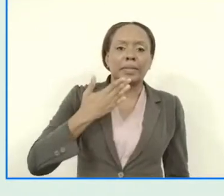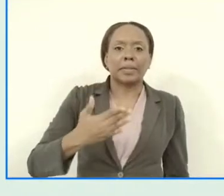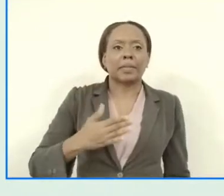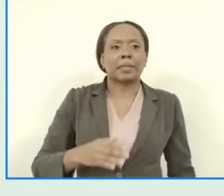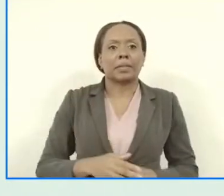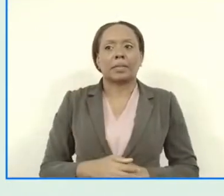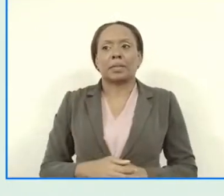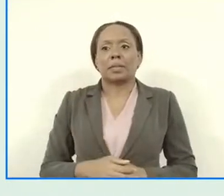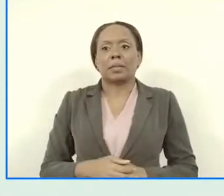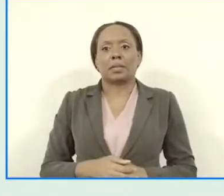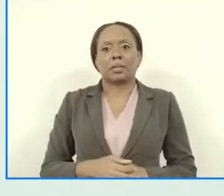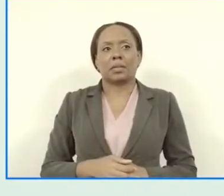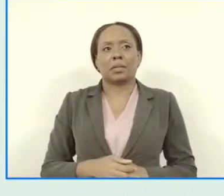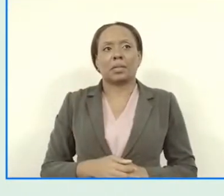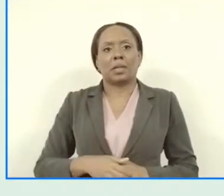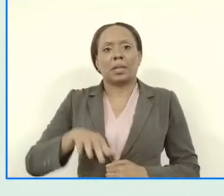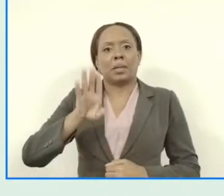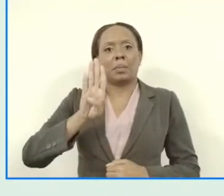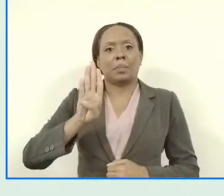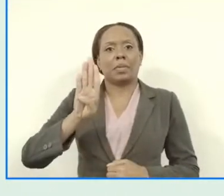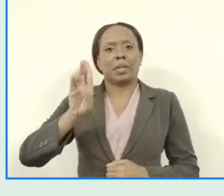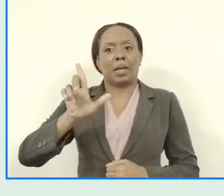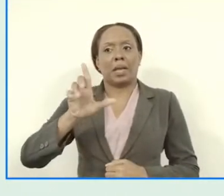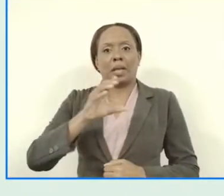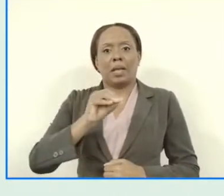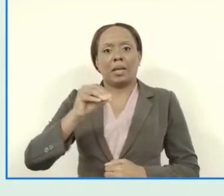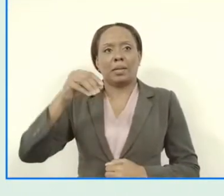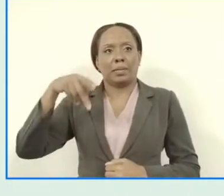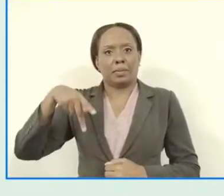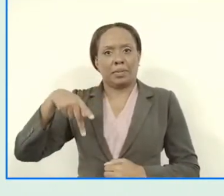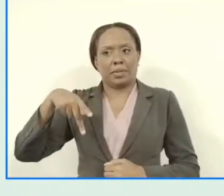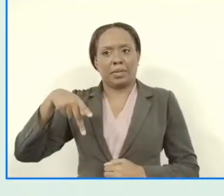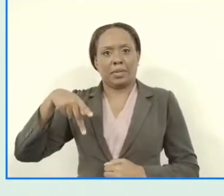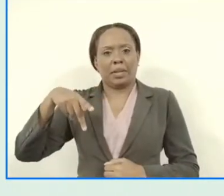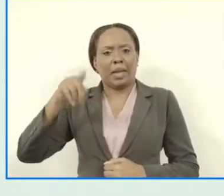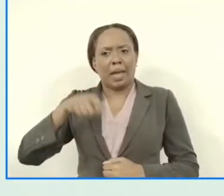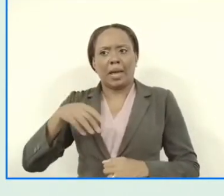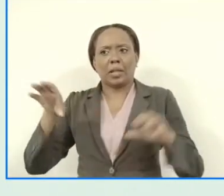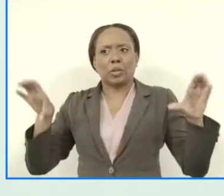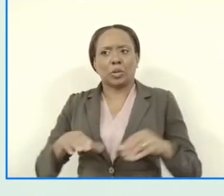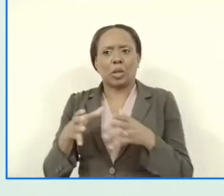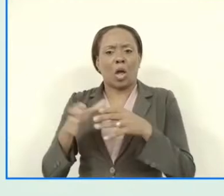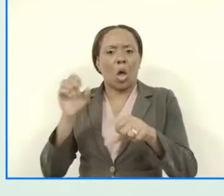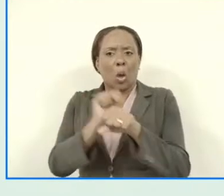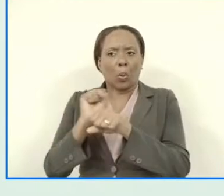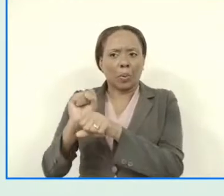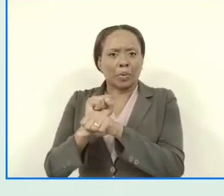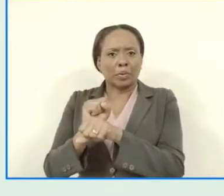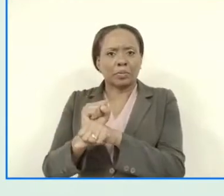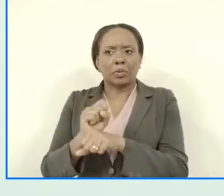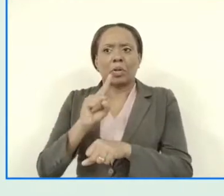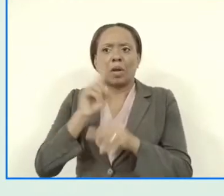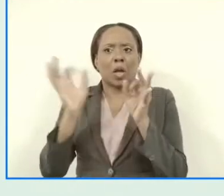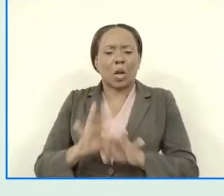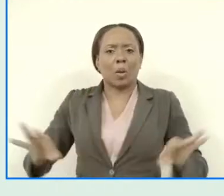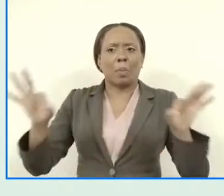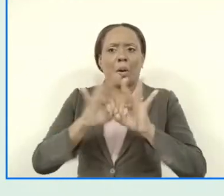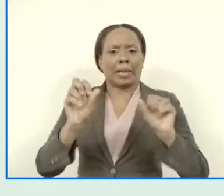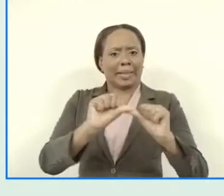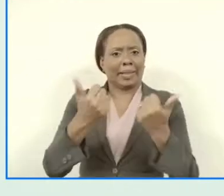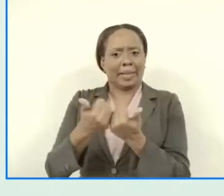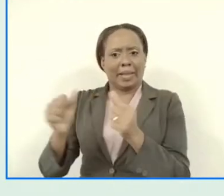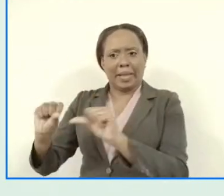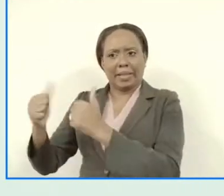some instances, had to do damage assessments. But I want to thank all of those critical agencies who sprung into